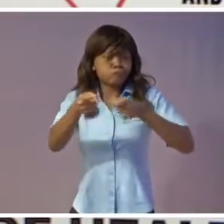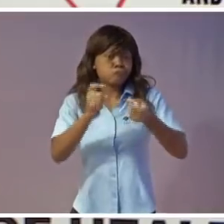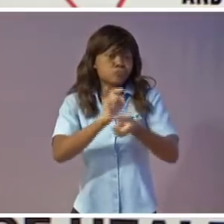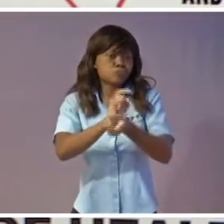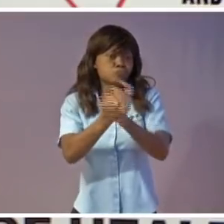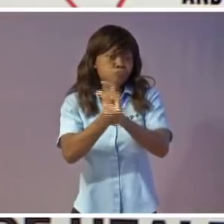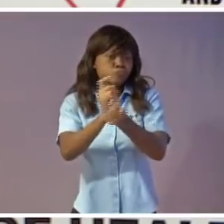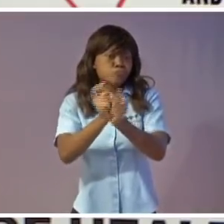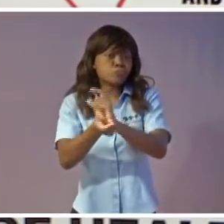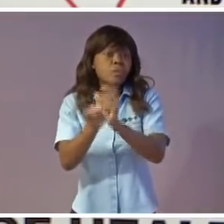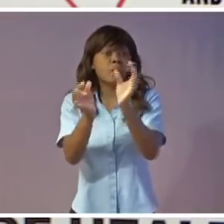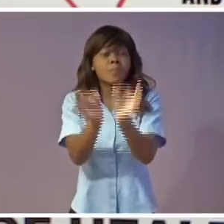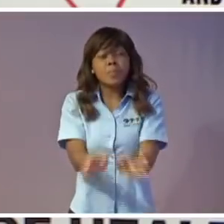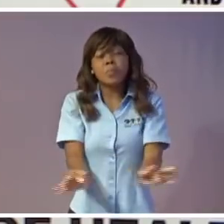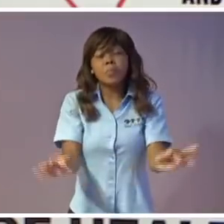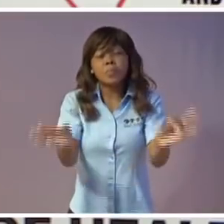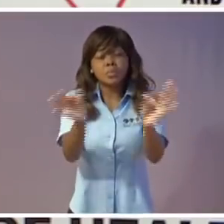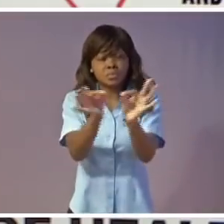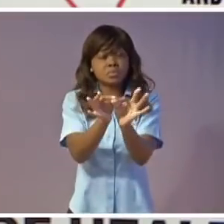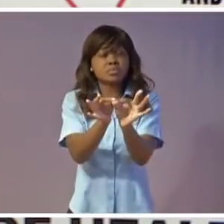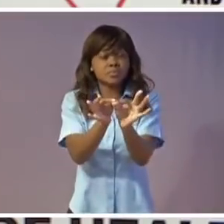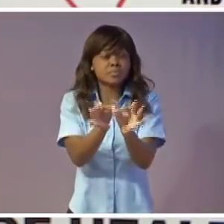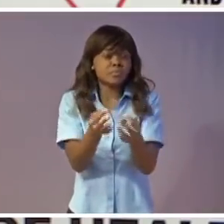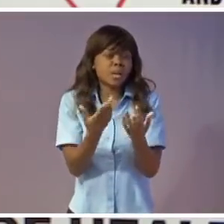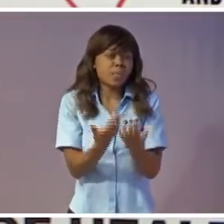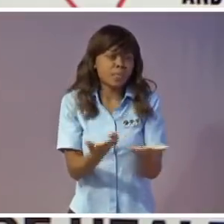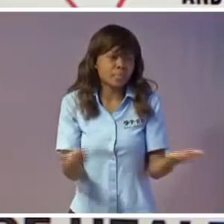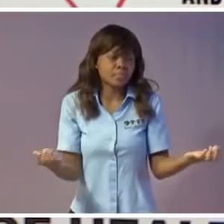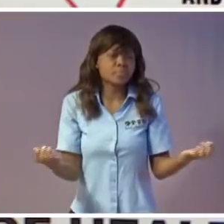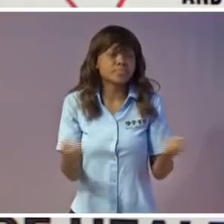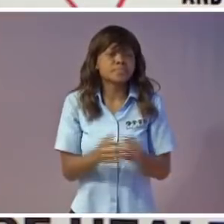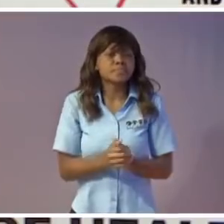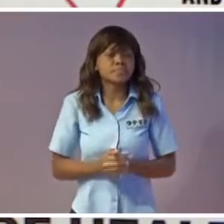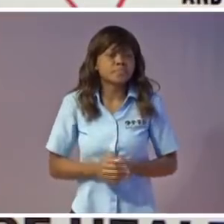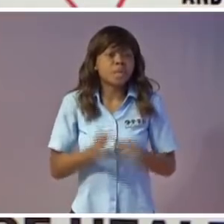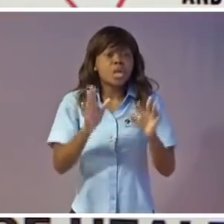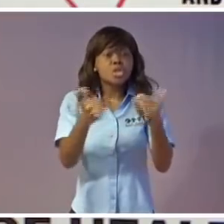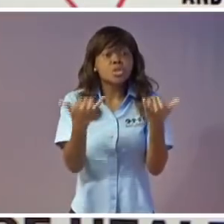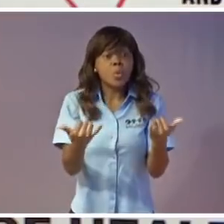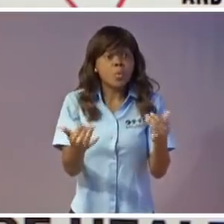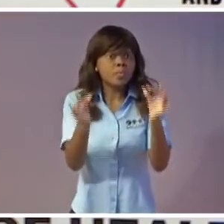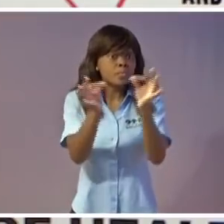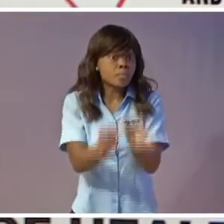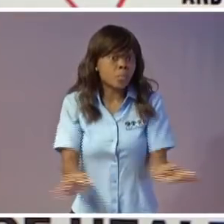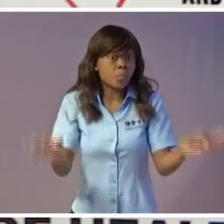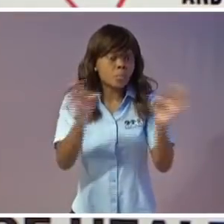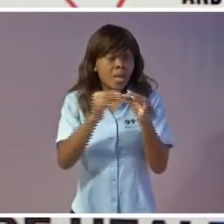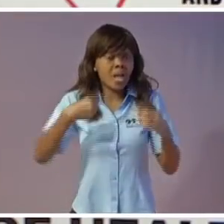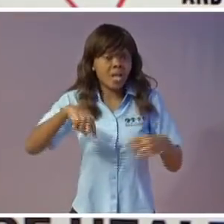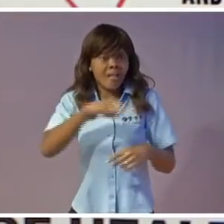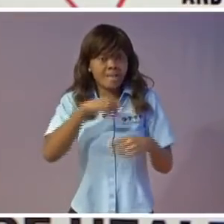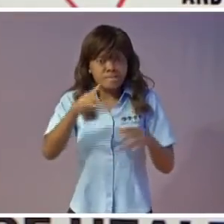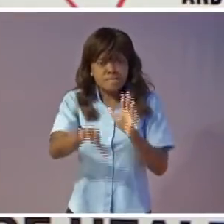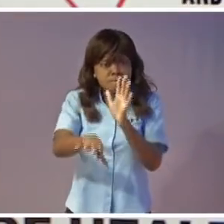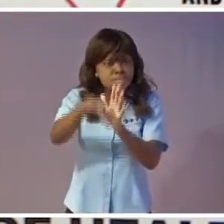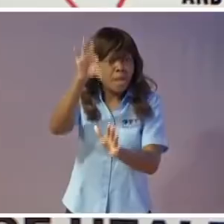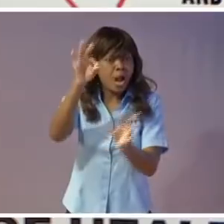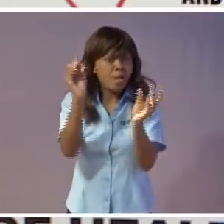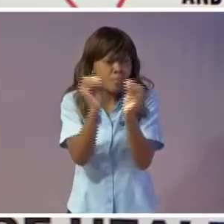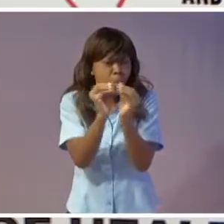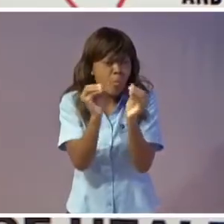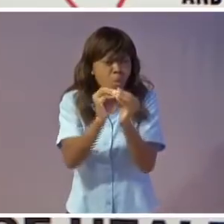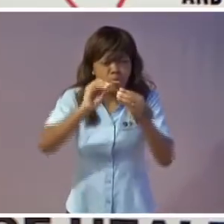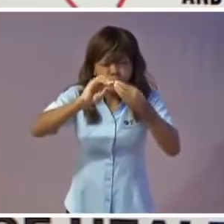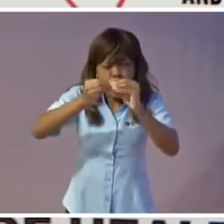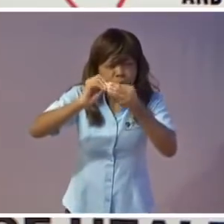importance of statistics as we move into the third phase of the pandemic. What statistics are more important now?